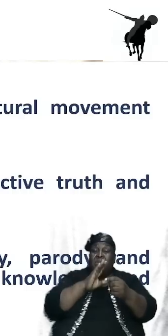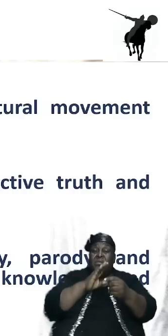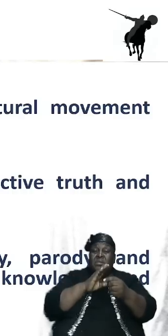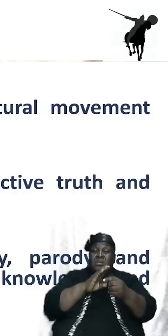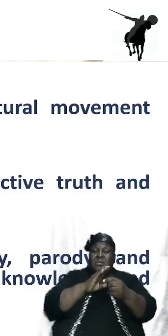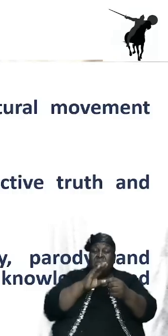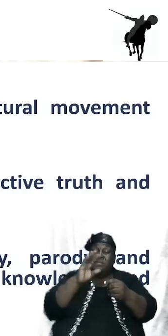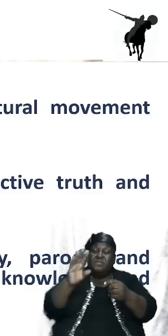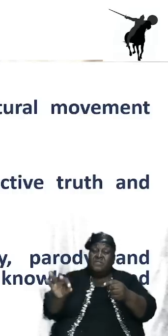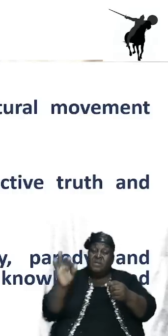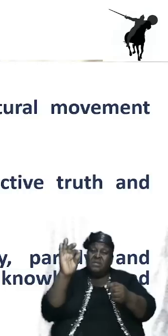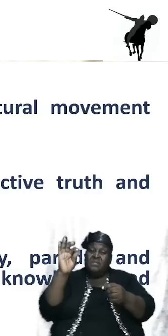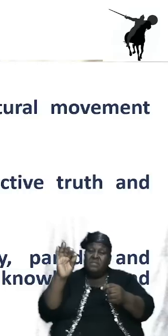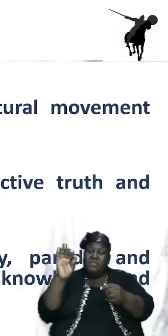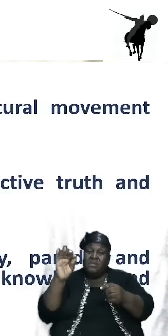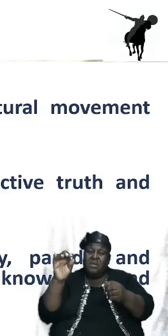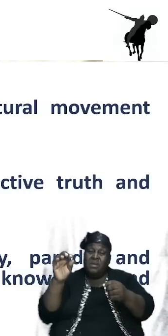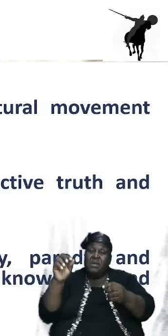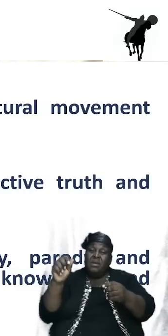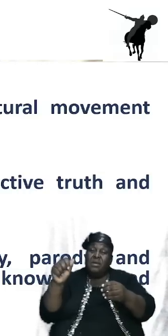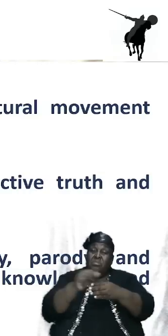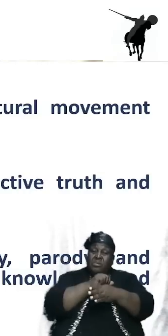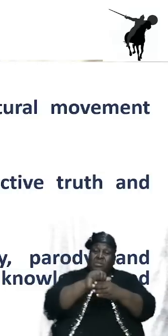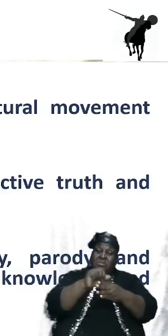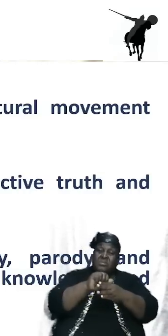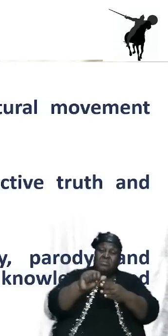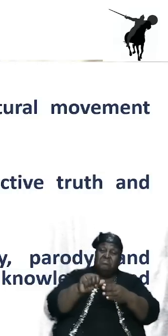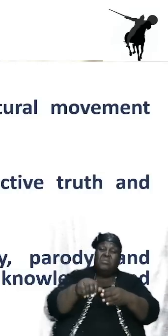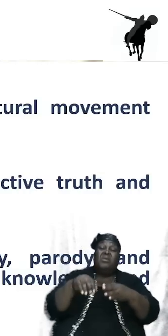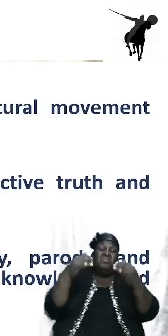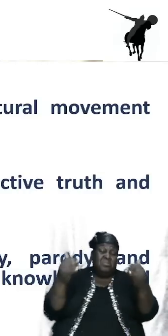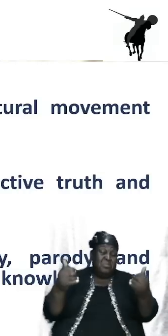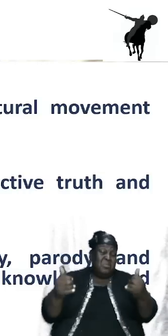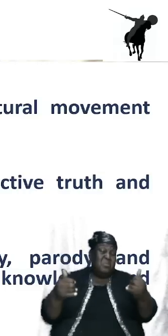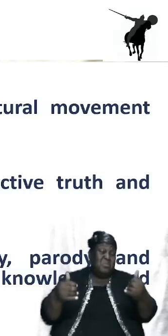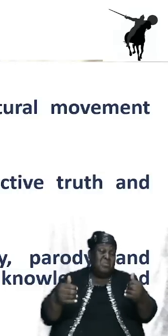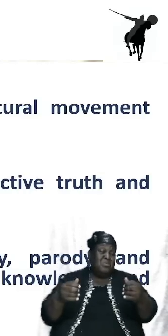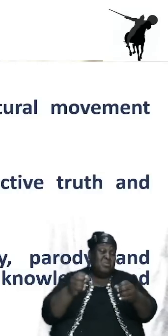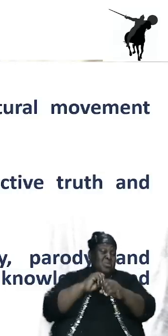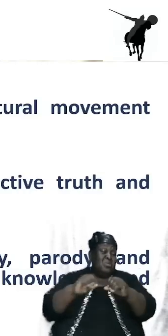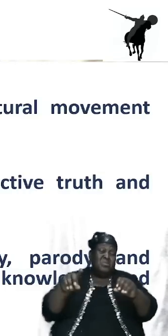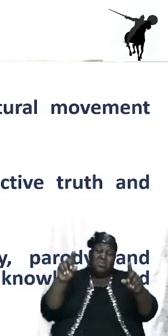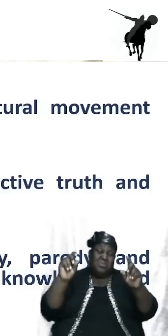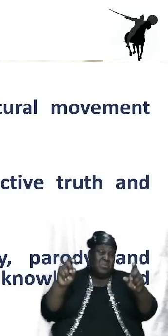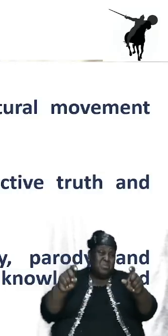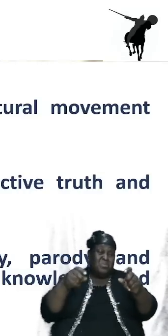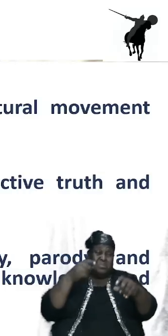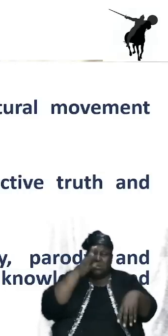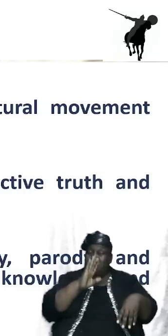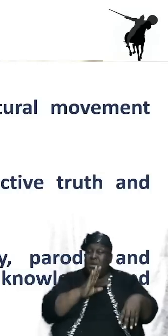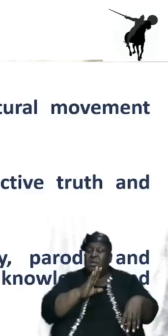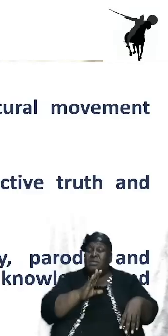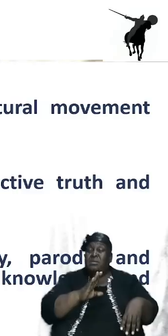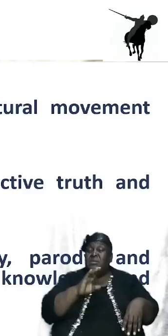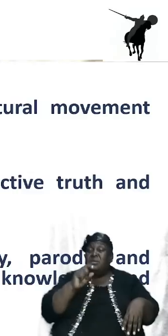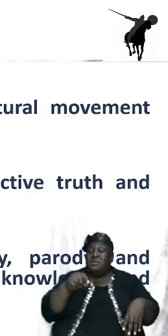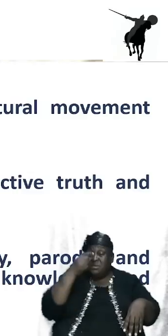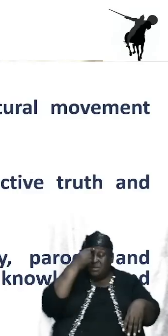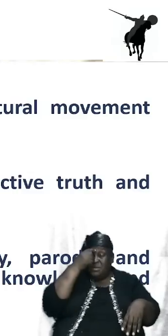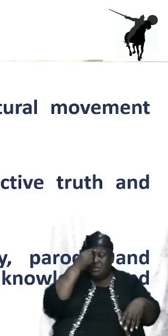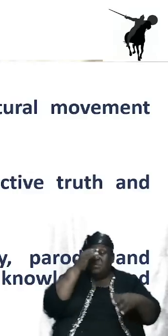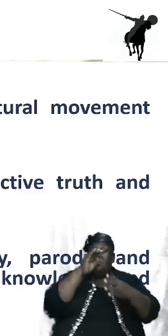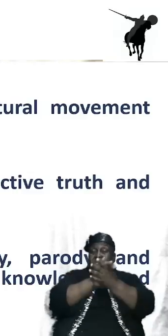modern time where it says, look here, we don't need God. Let's take God out of the picture. They're still believing that there is a